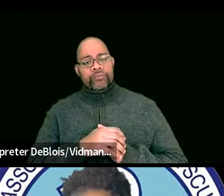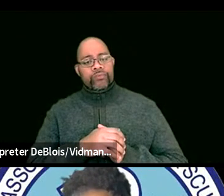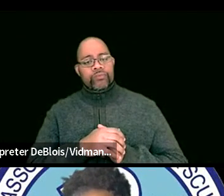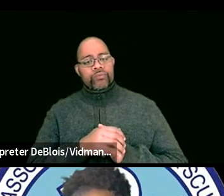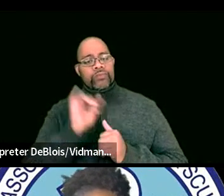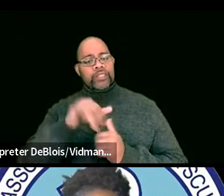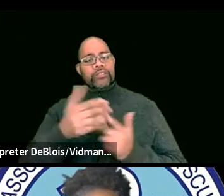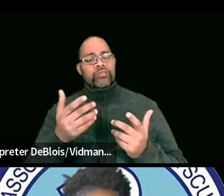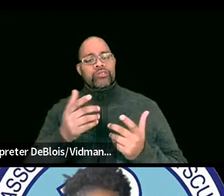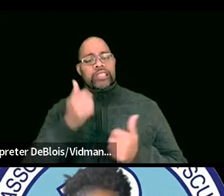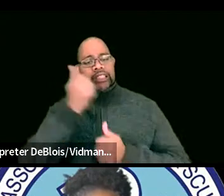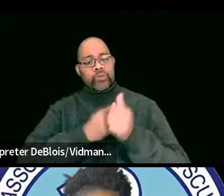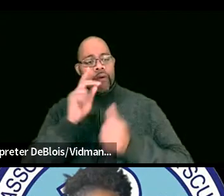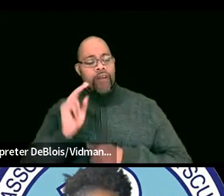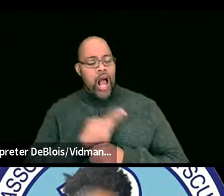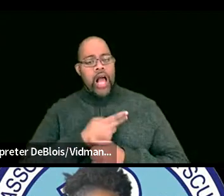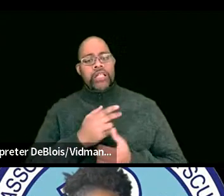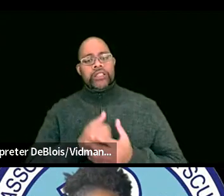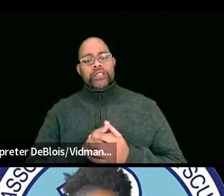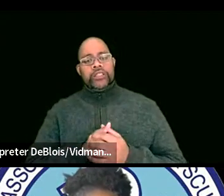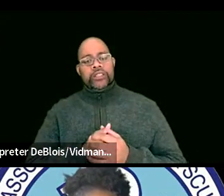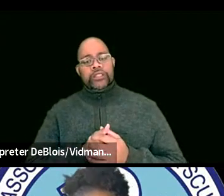It's, each one of us kind of